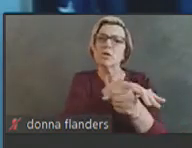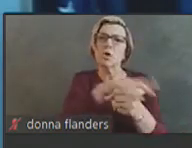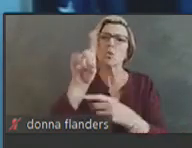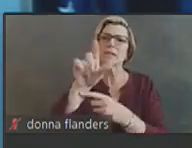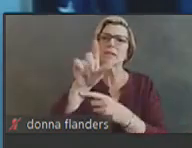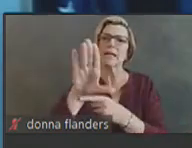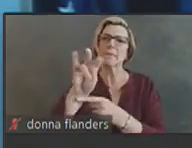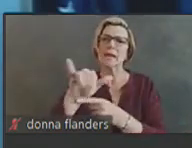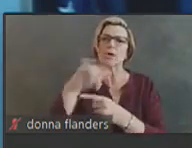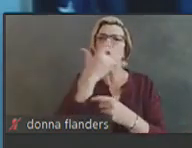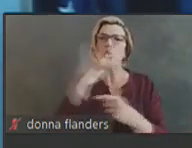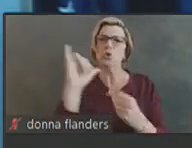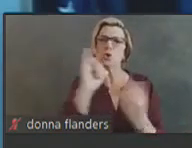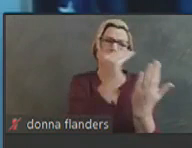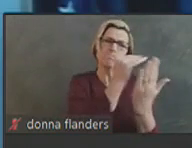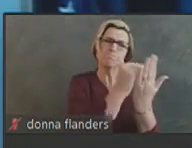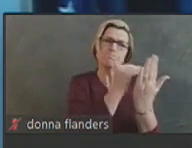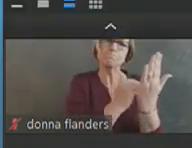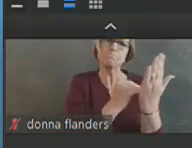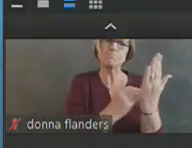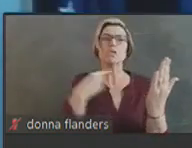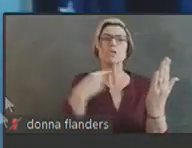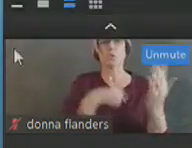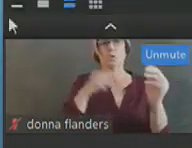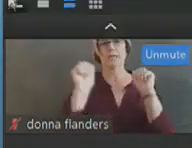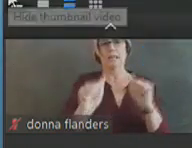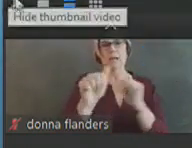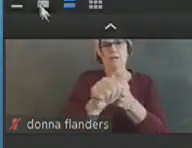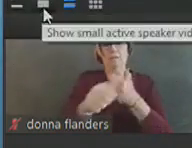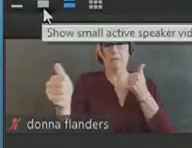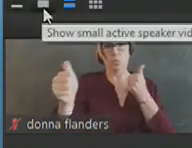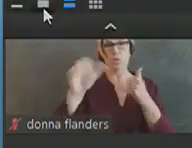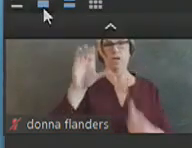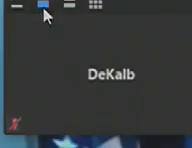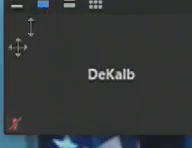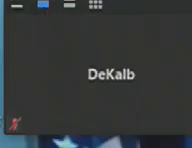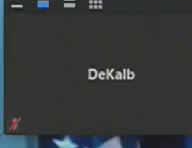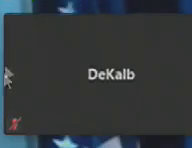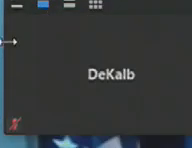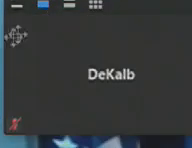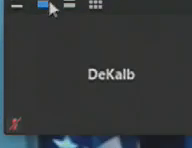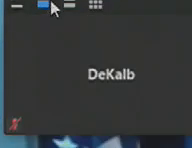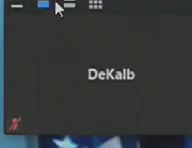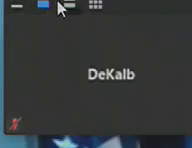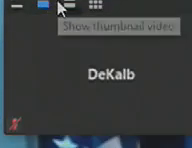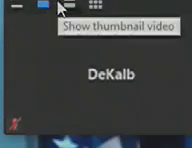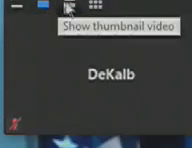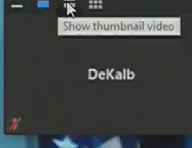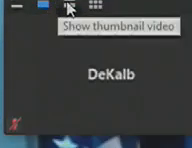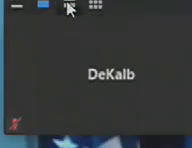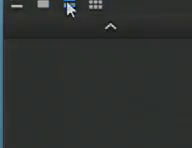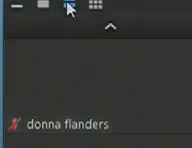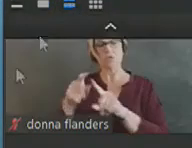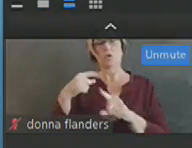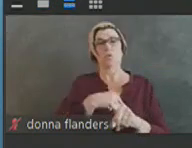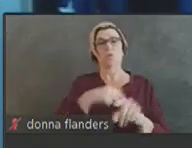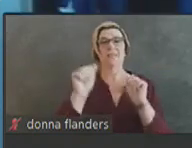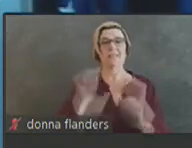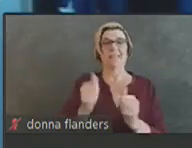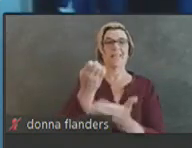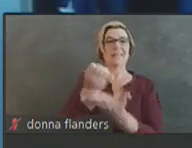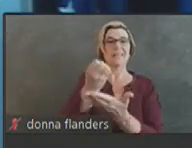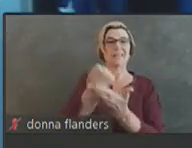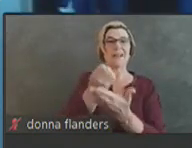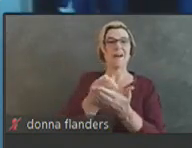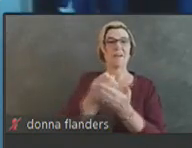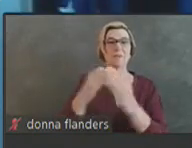the spread of COVID-19 and ultimately restore economic prosperity to